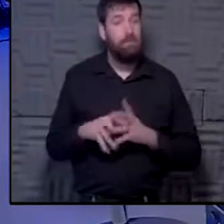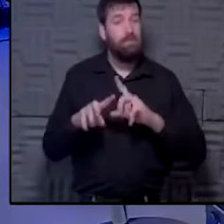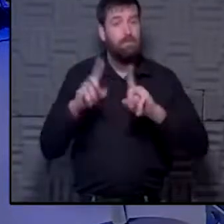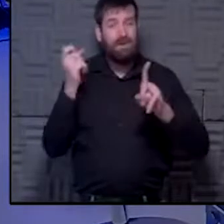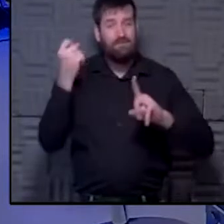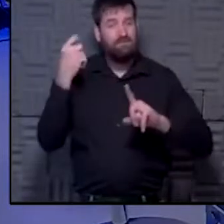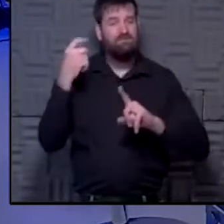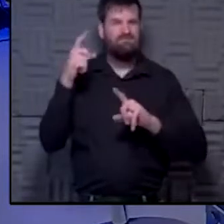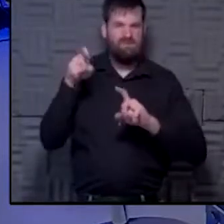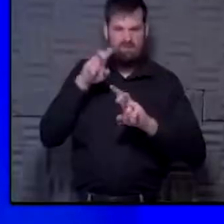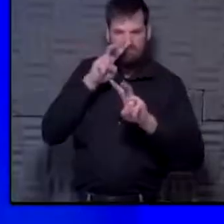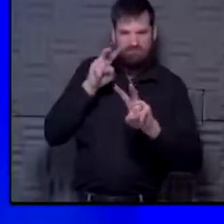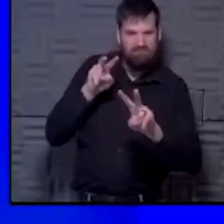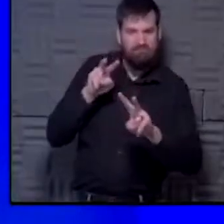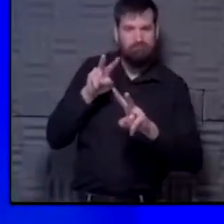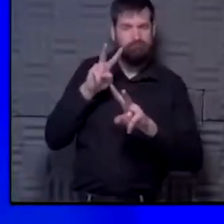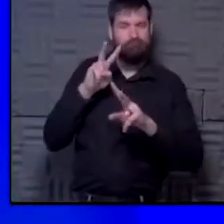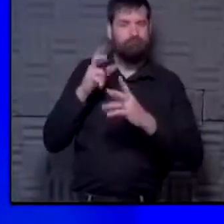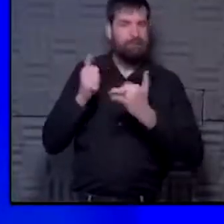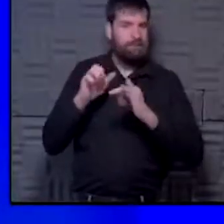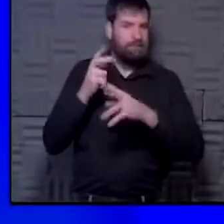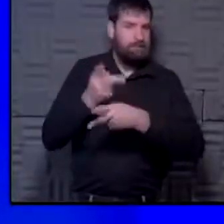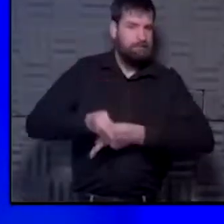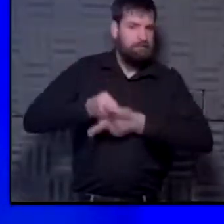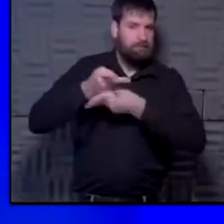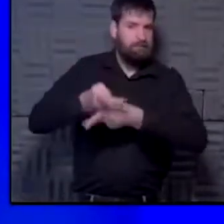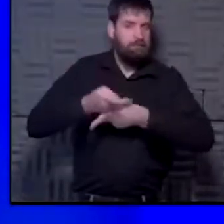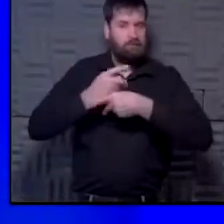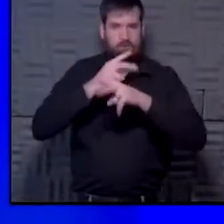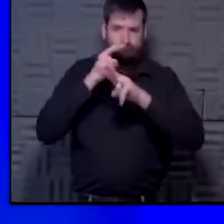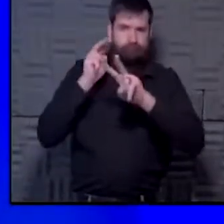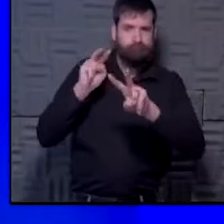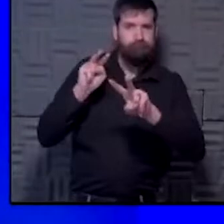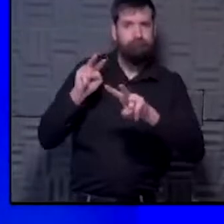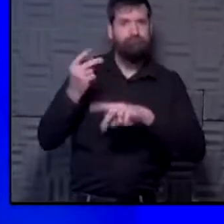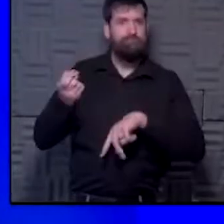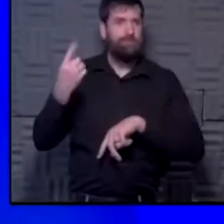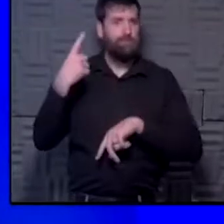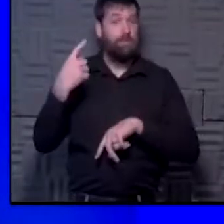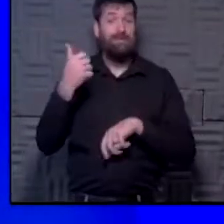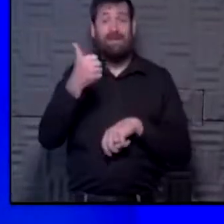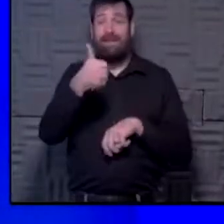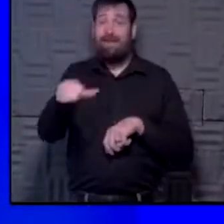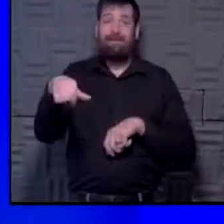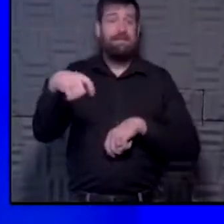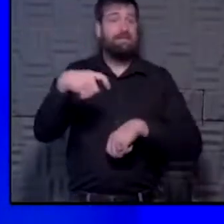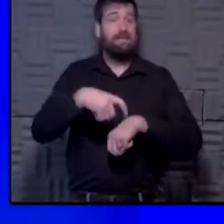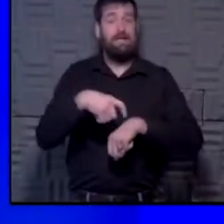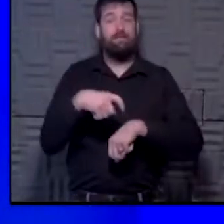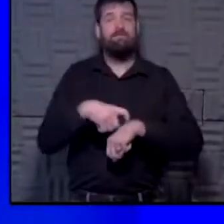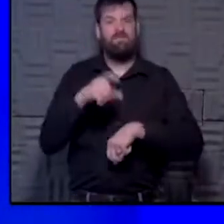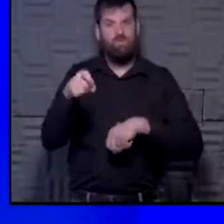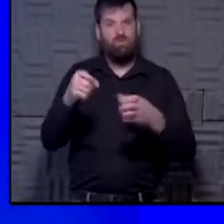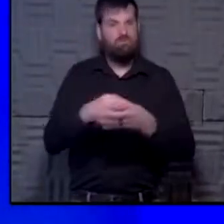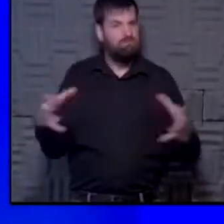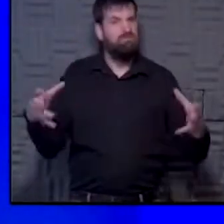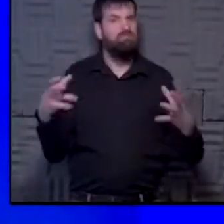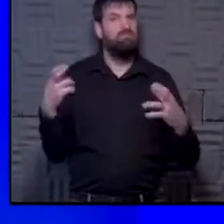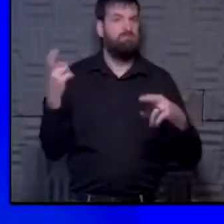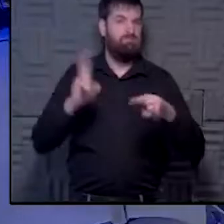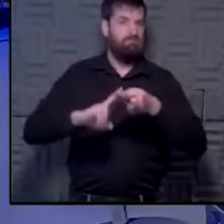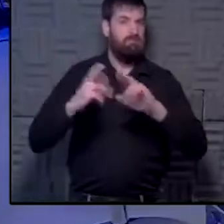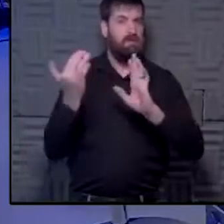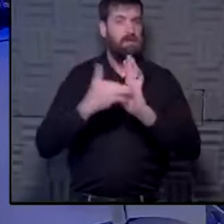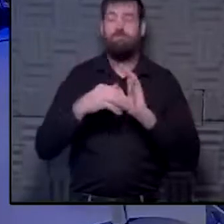always have to be vigilant and continue to monitor and understand that at any point in time it could increase. I think we have